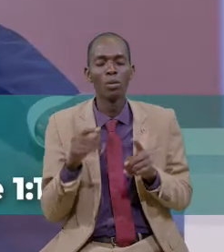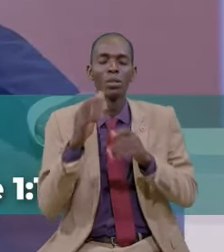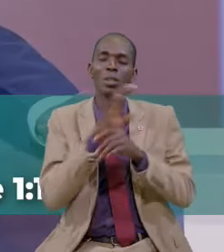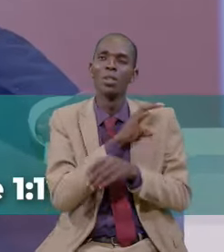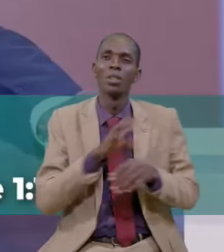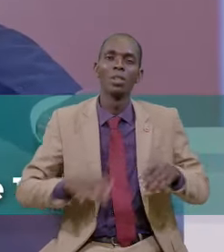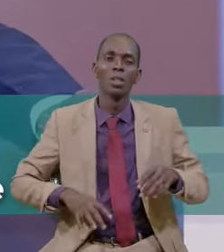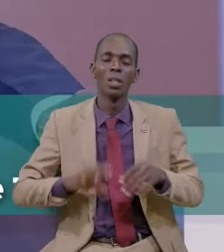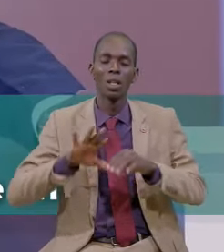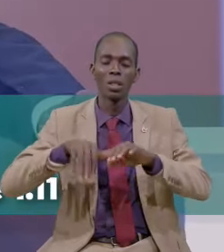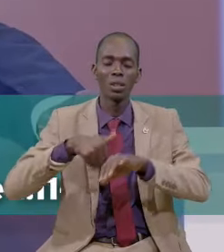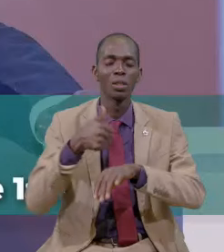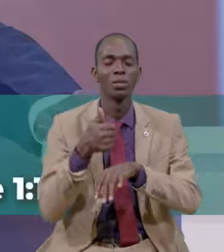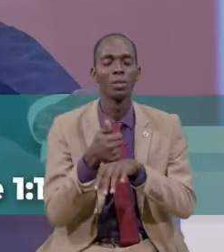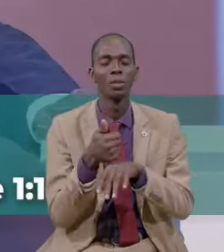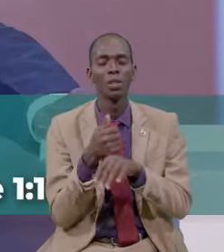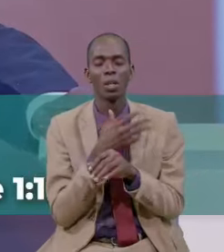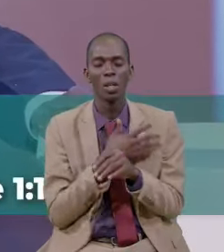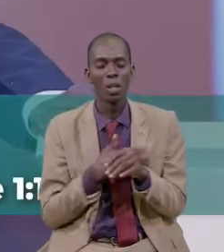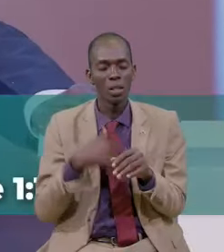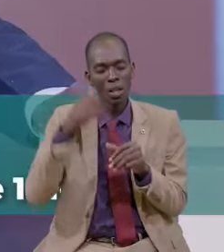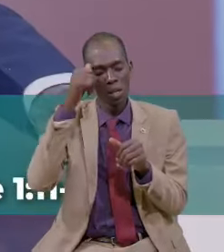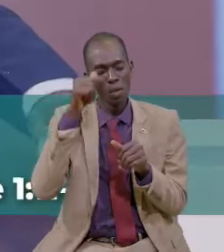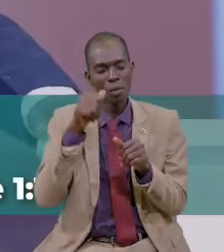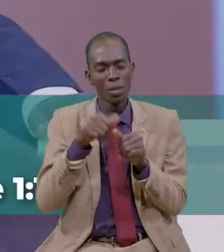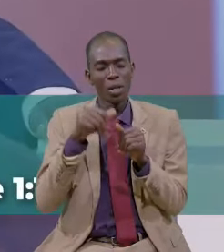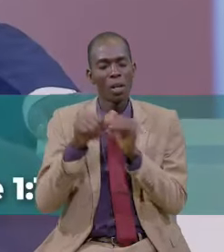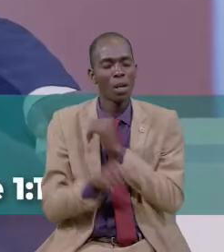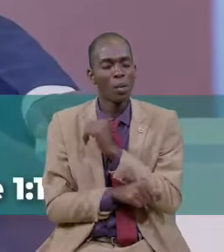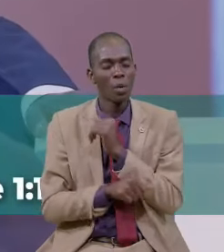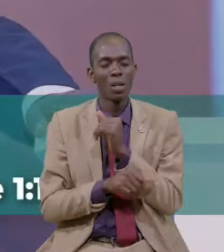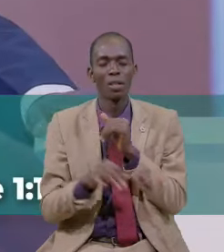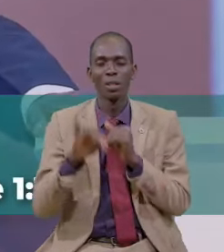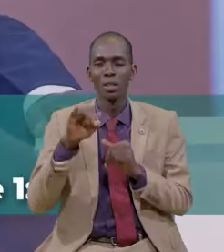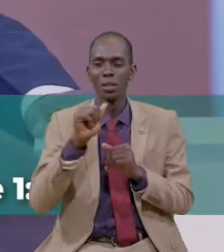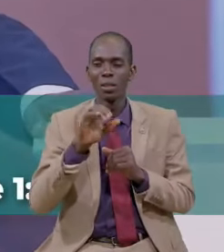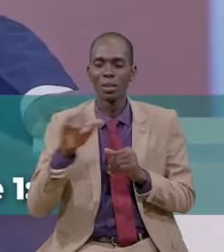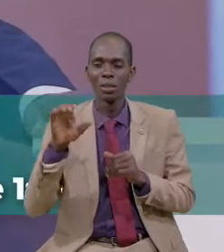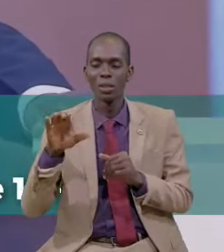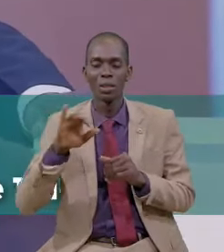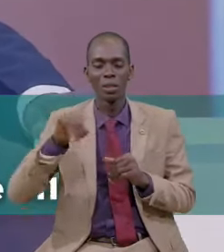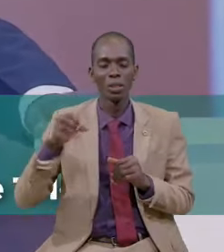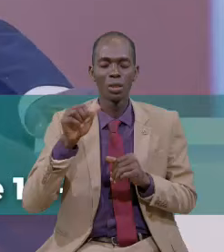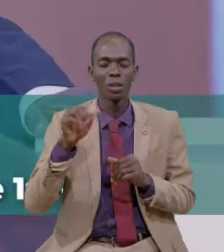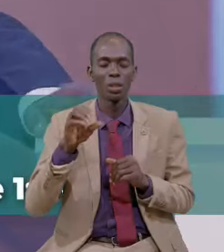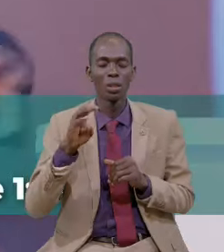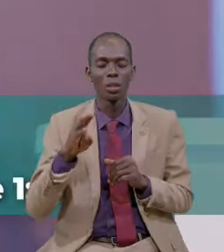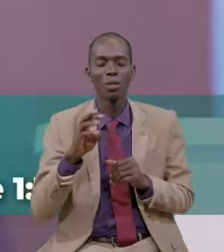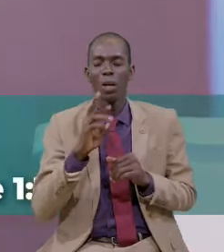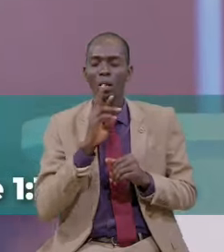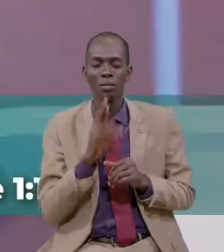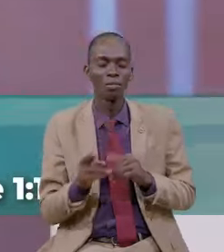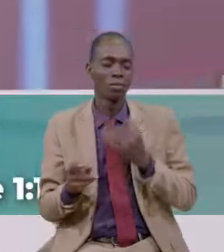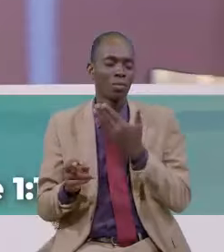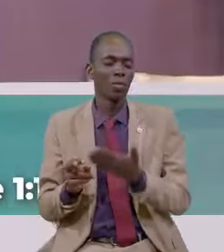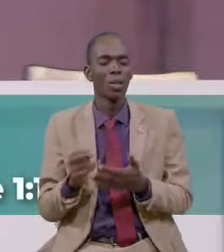there. And Abraham, Isaac, Jacob, they are there. Many will come from the east and the west, they'll be